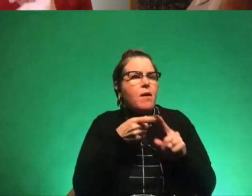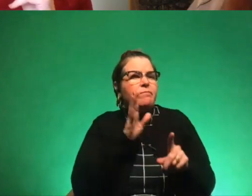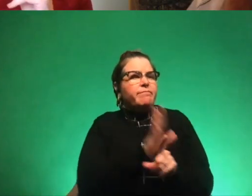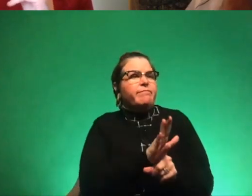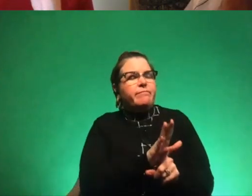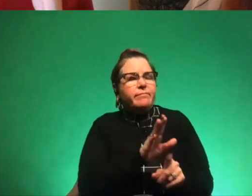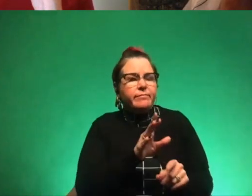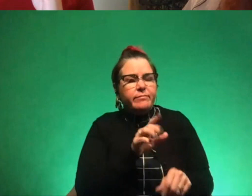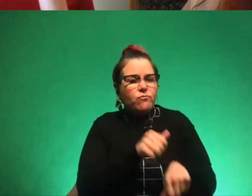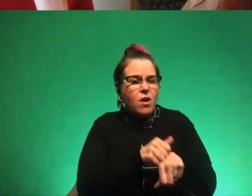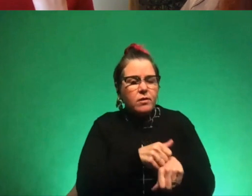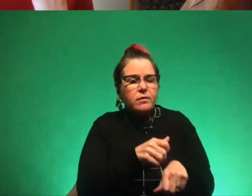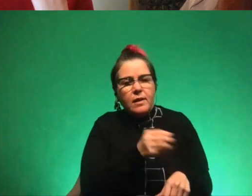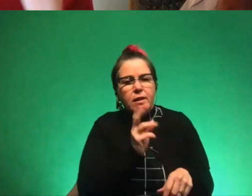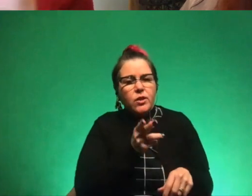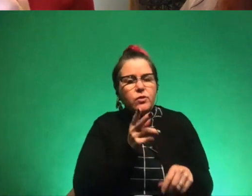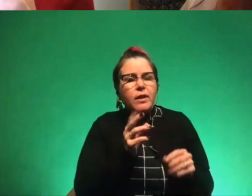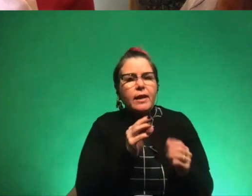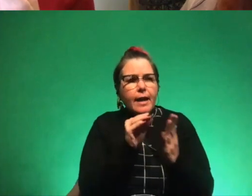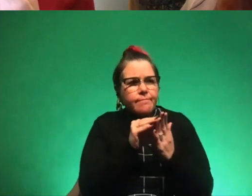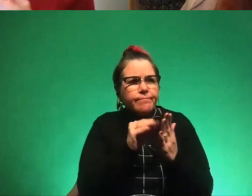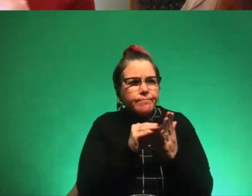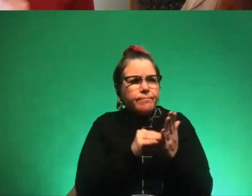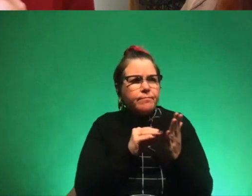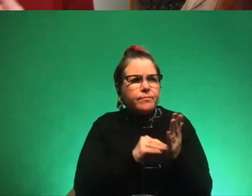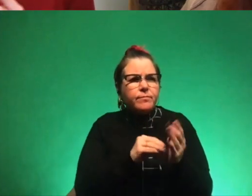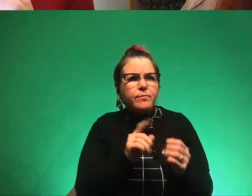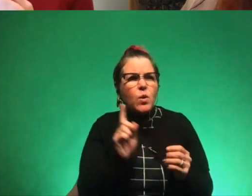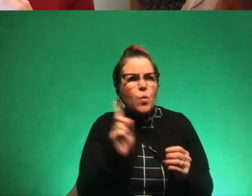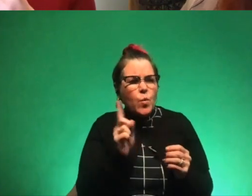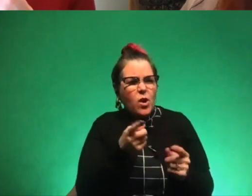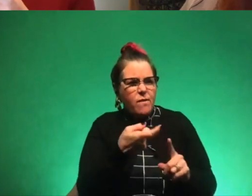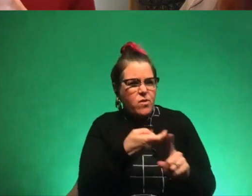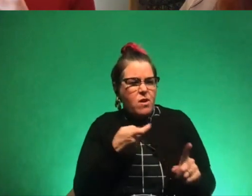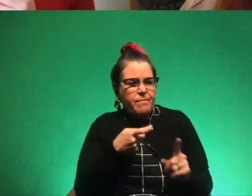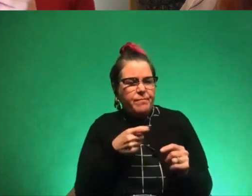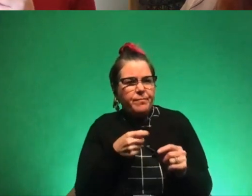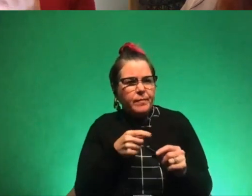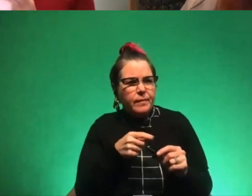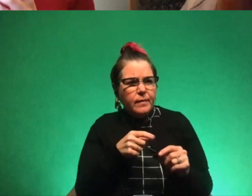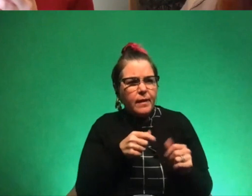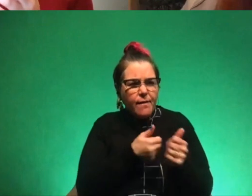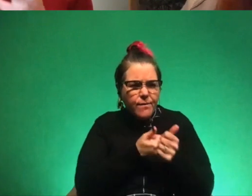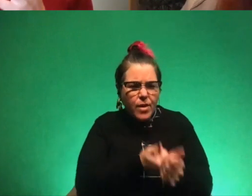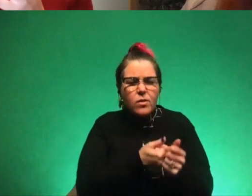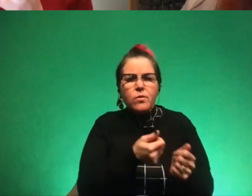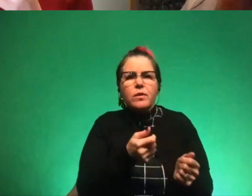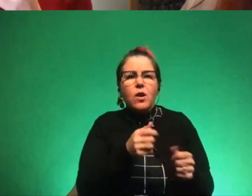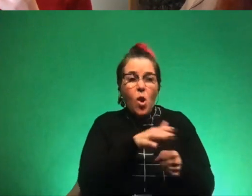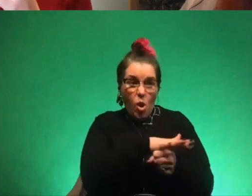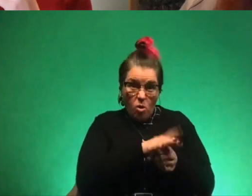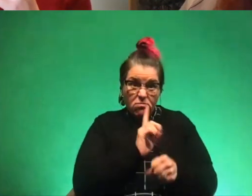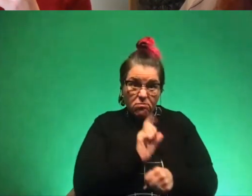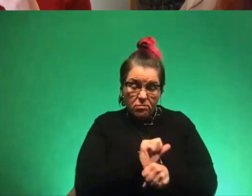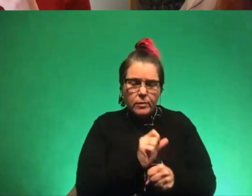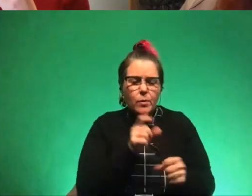that can help us track where that sediment came from. Is it kind of really local, in which case we'd